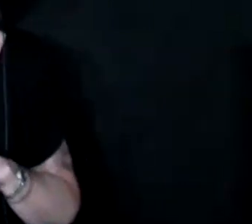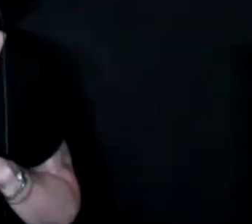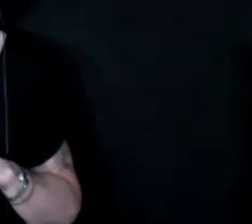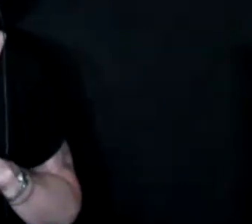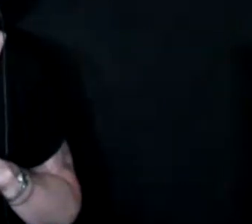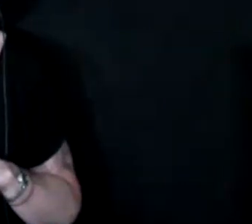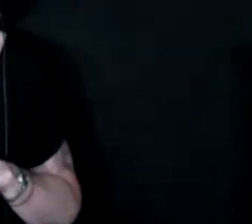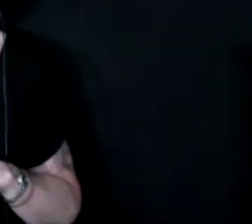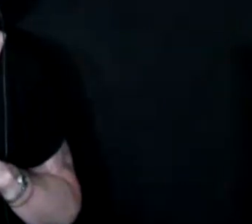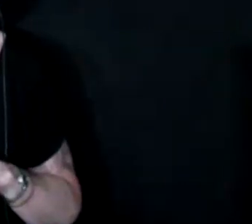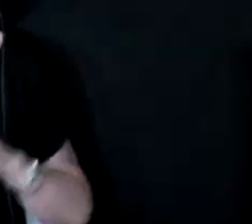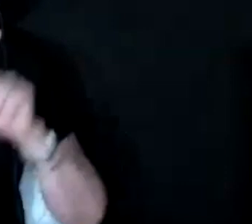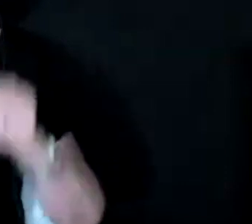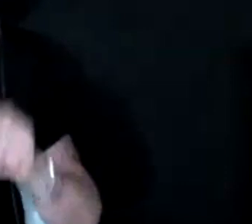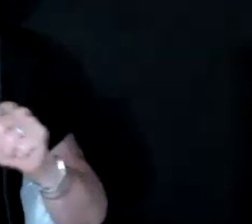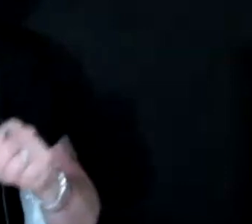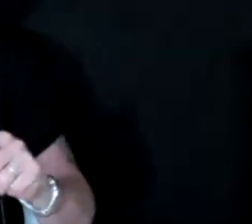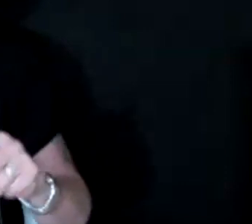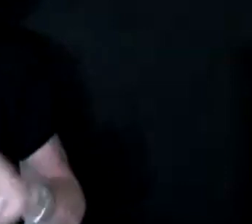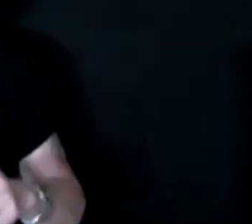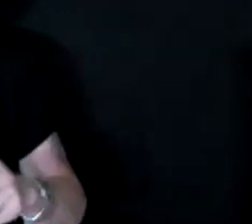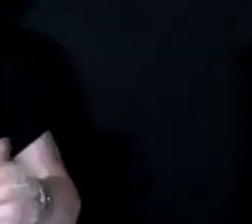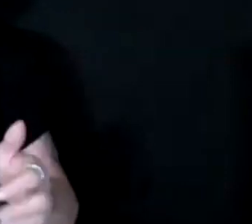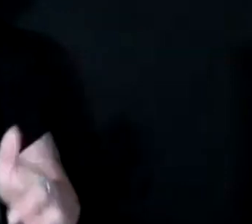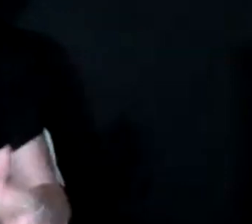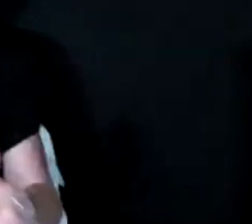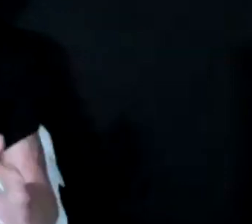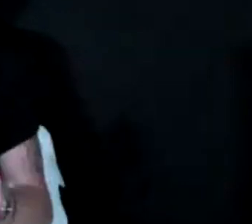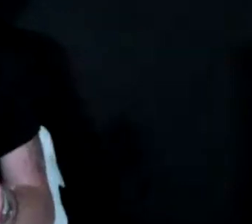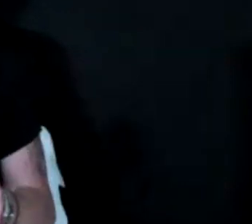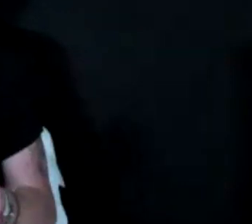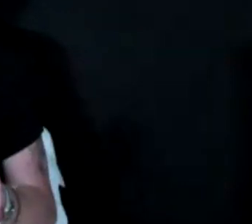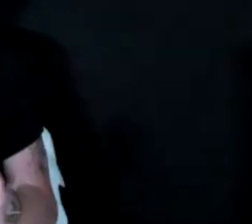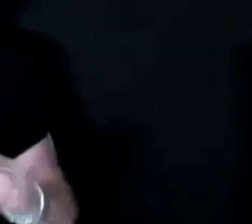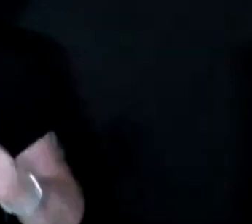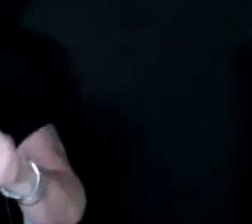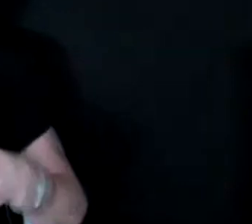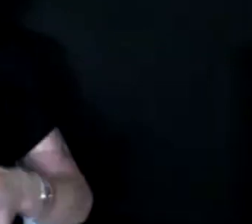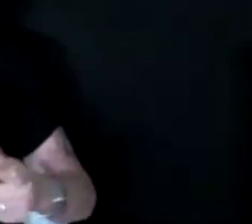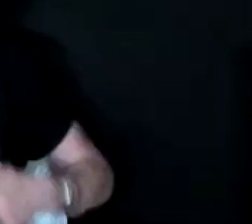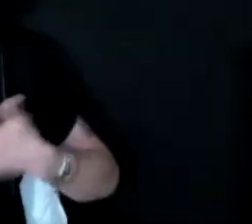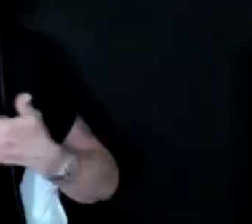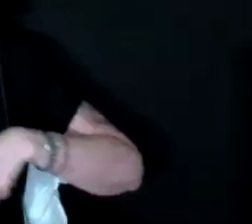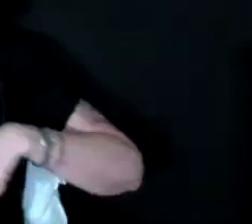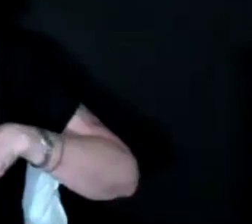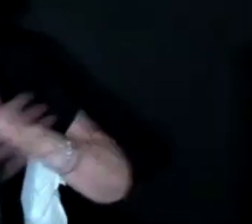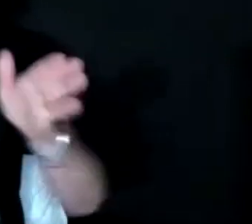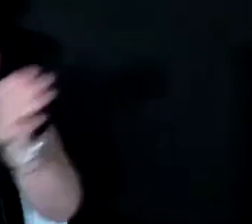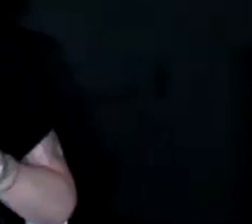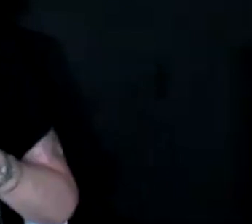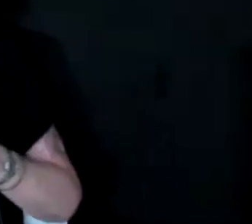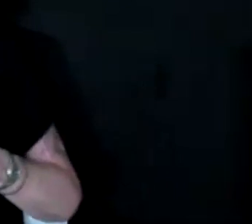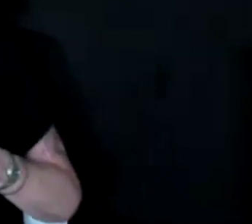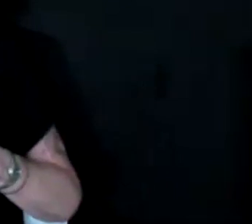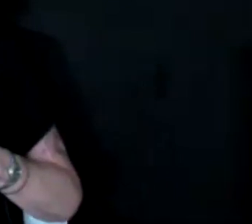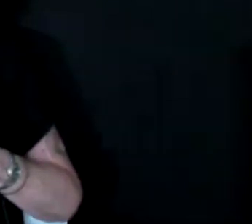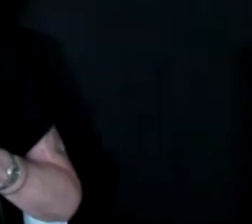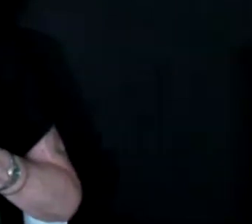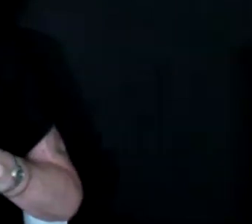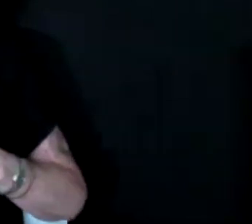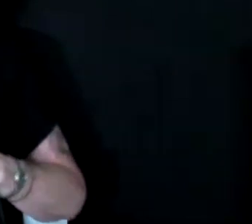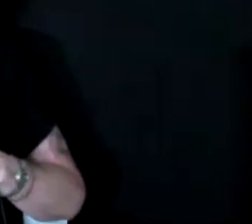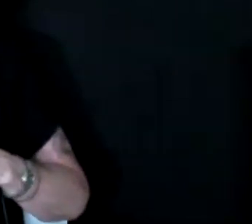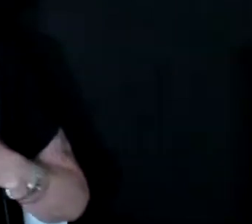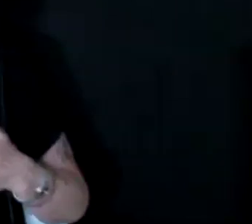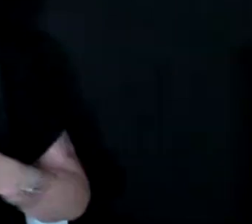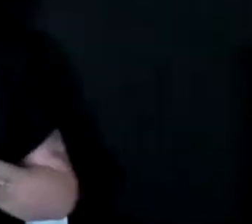a lifetime plan from the first year subscription? Yeah, absolutely. And if you do that and you